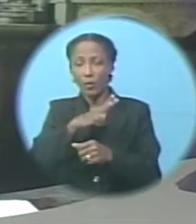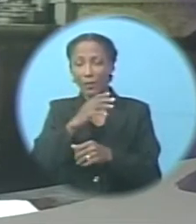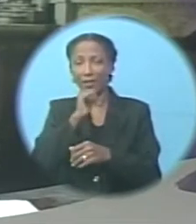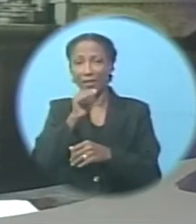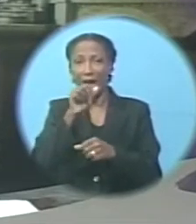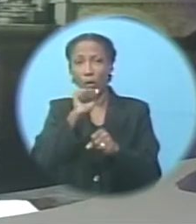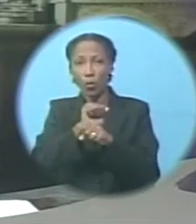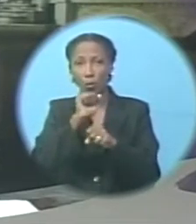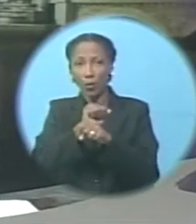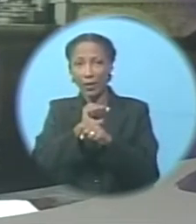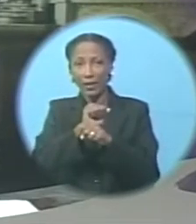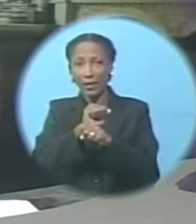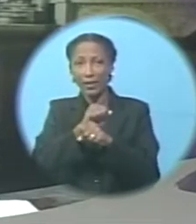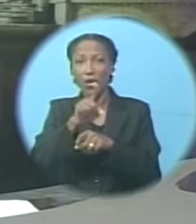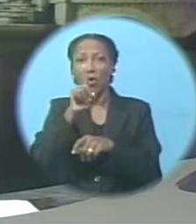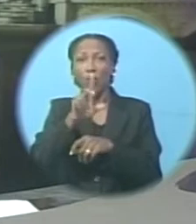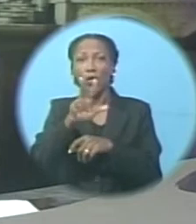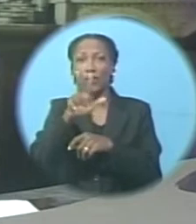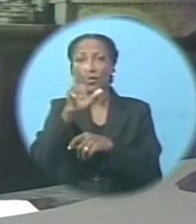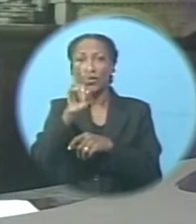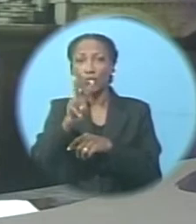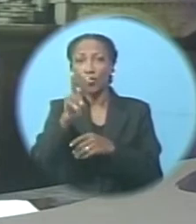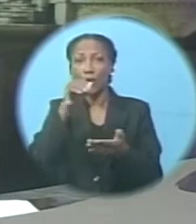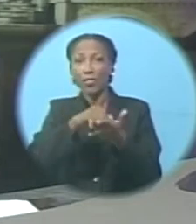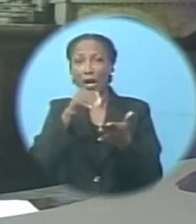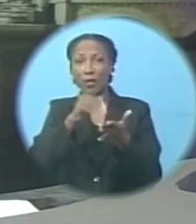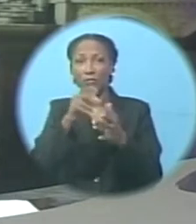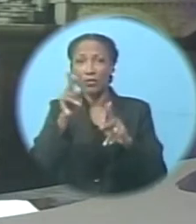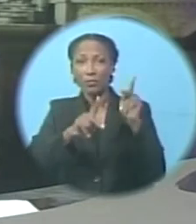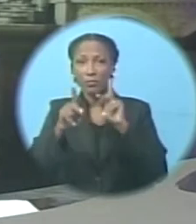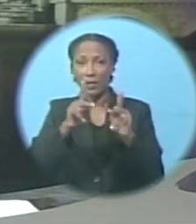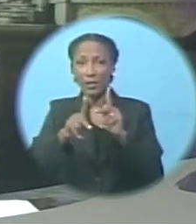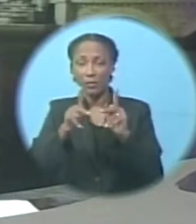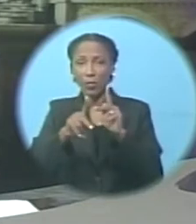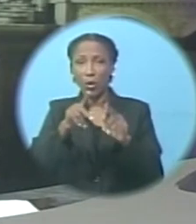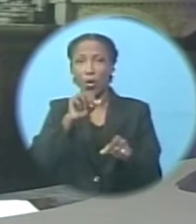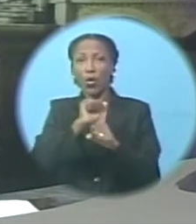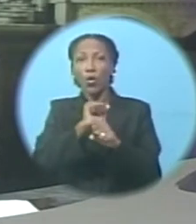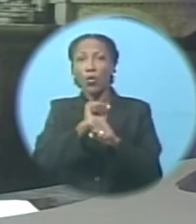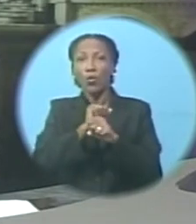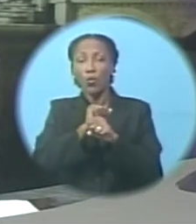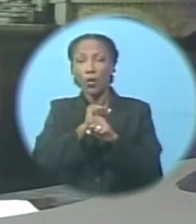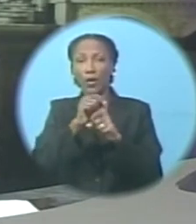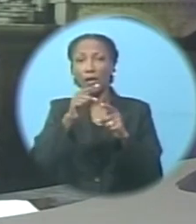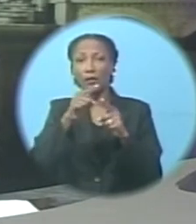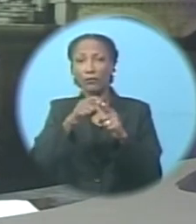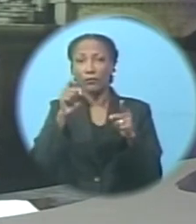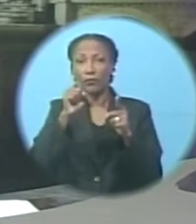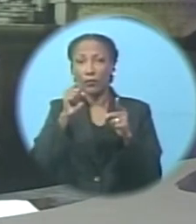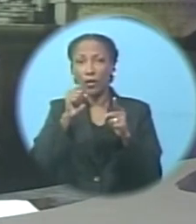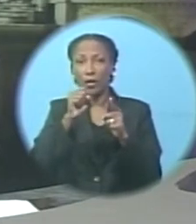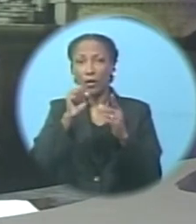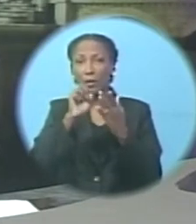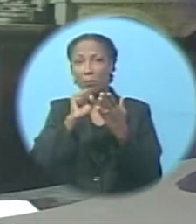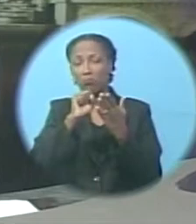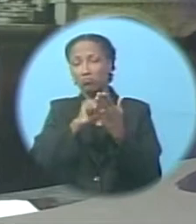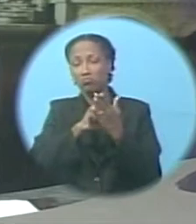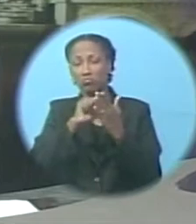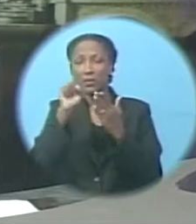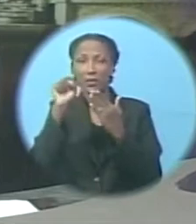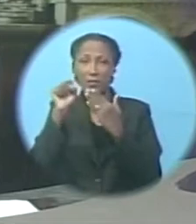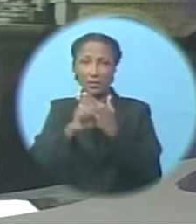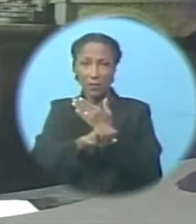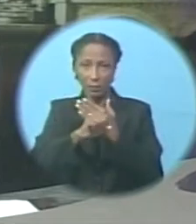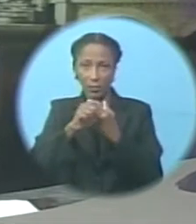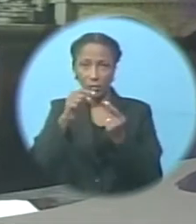over 132,000 people were employed over the 3-month period. Of that number, about 66,000 were men